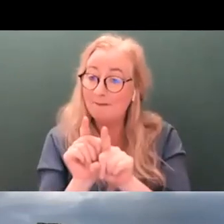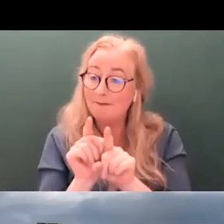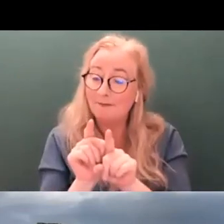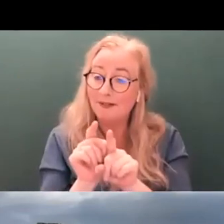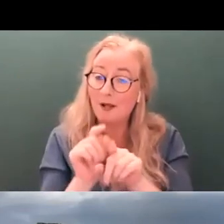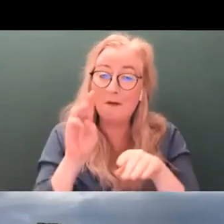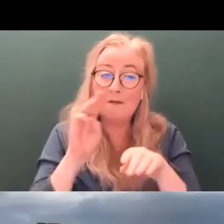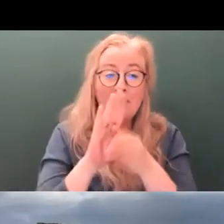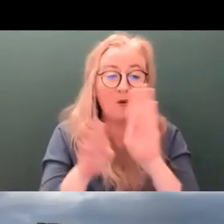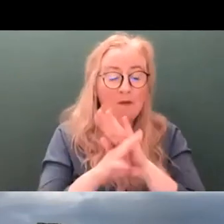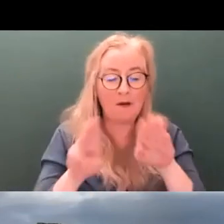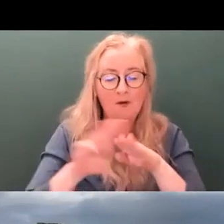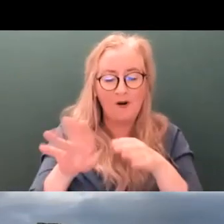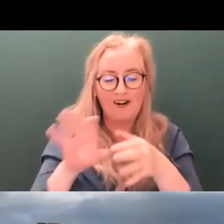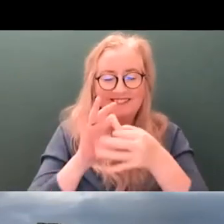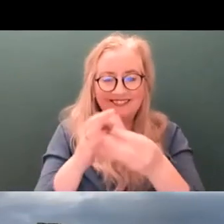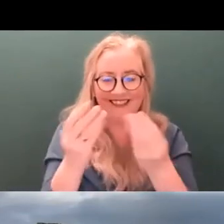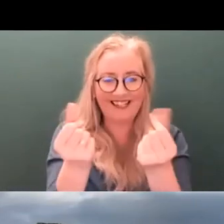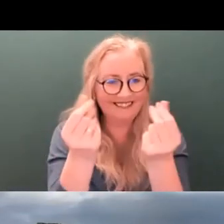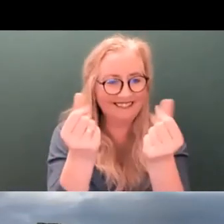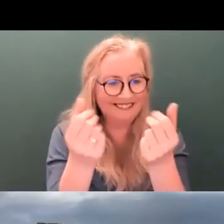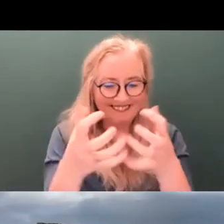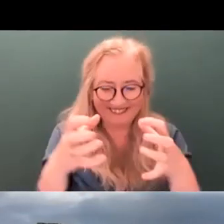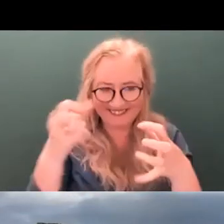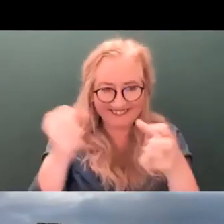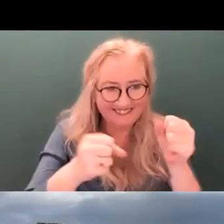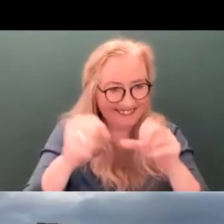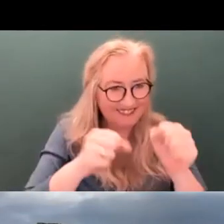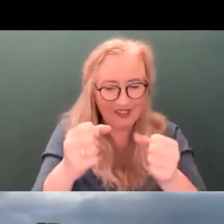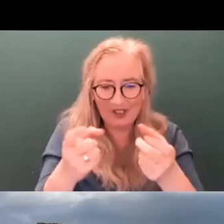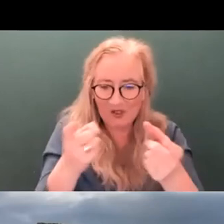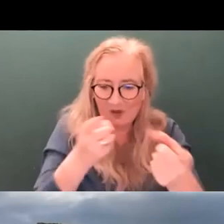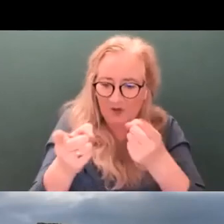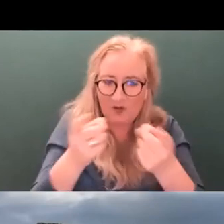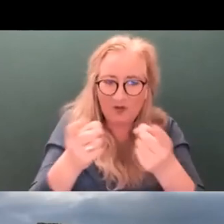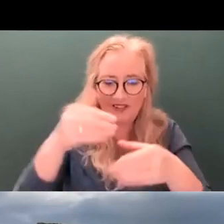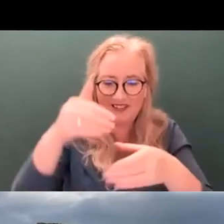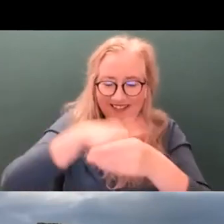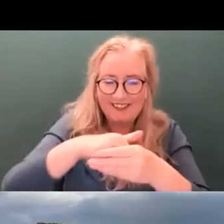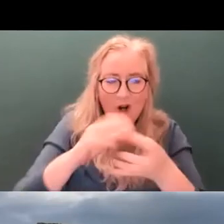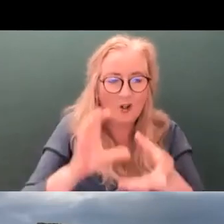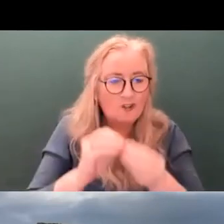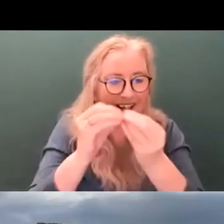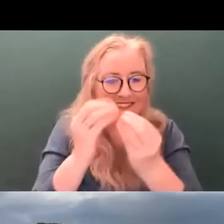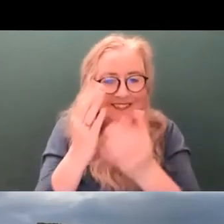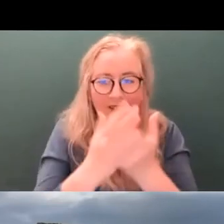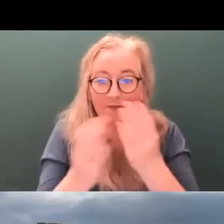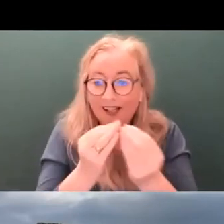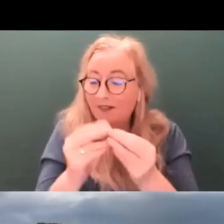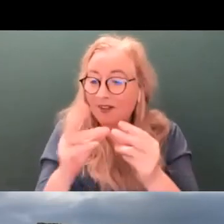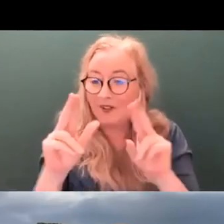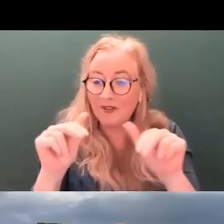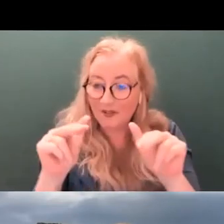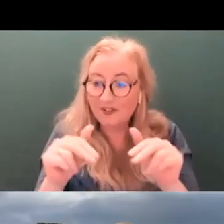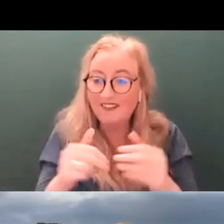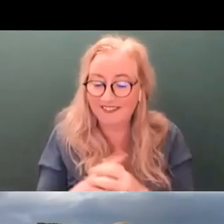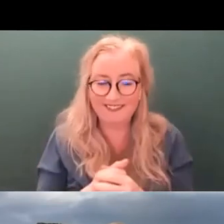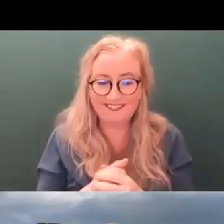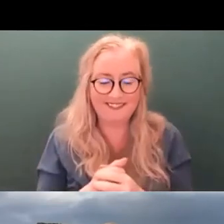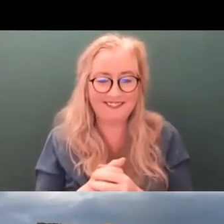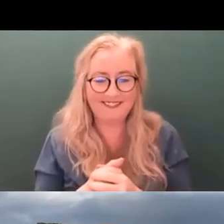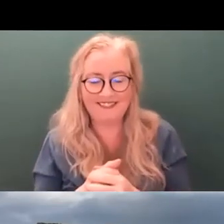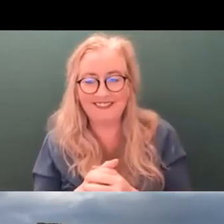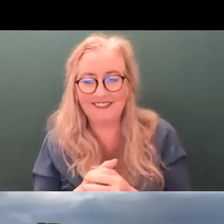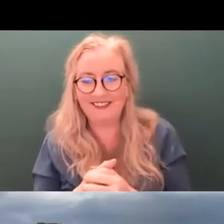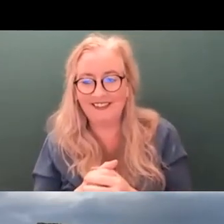getting their fingers wet or, or dealing with something, creating something. Even if my brick, I know already would not